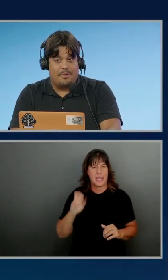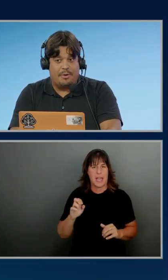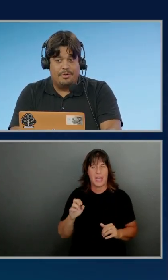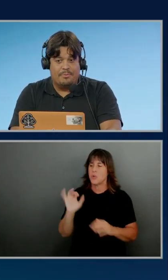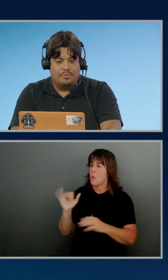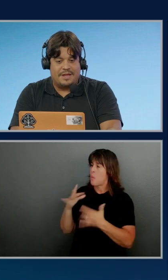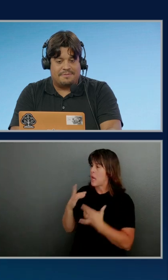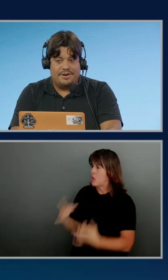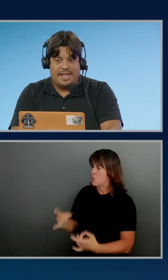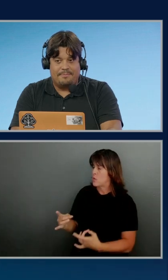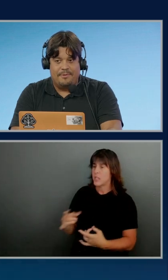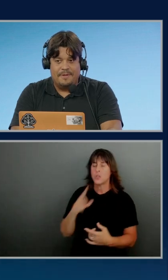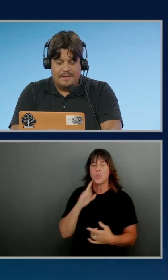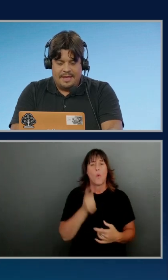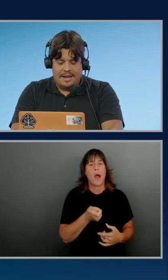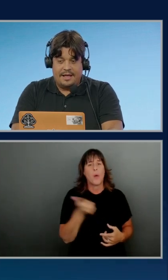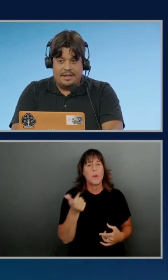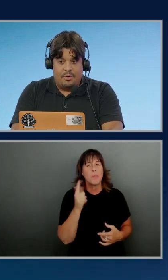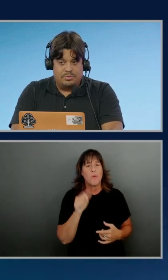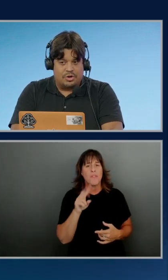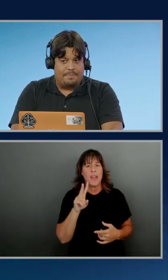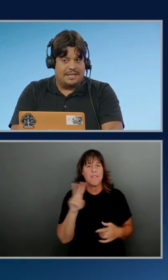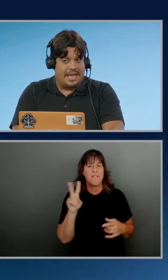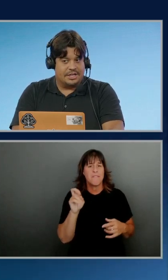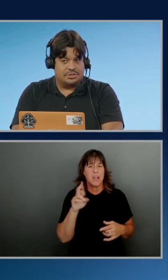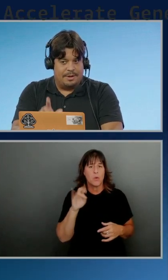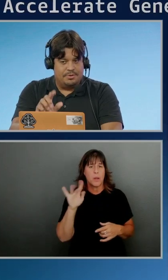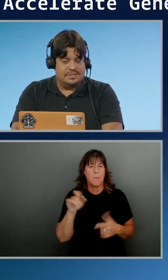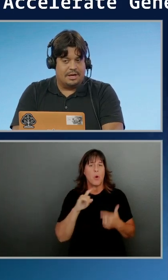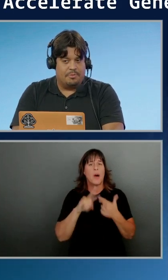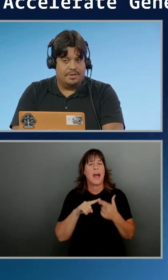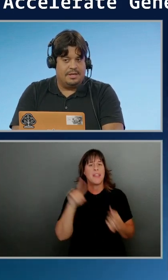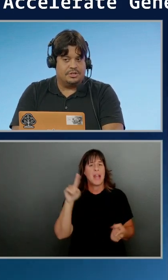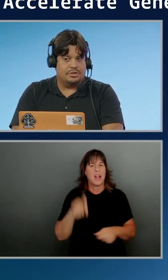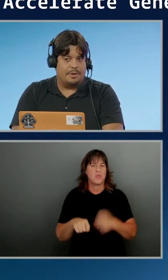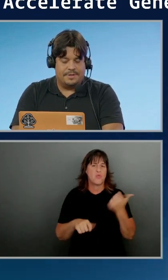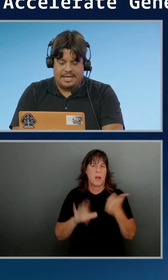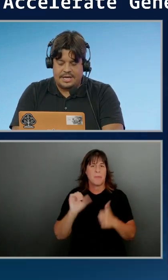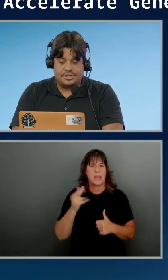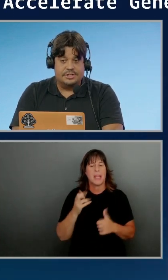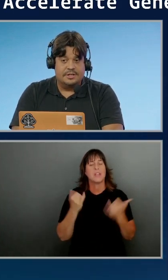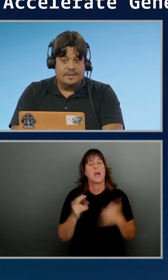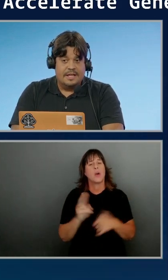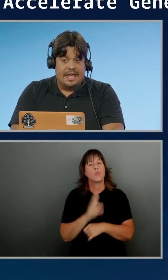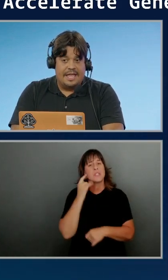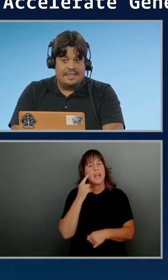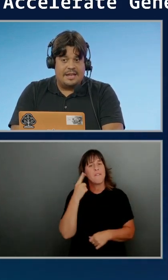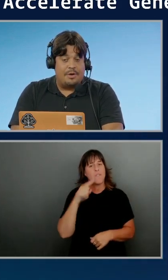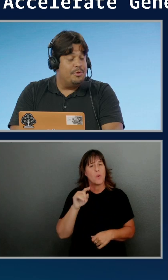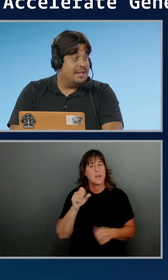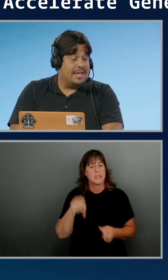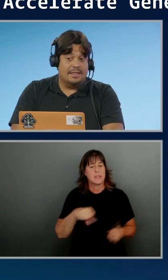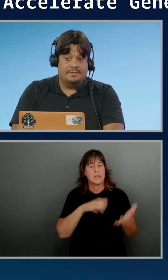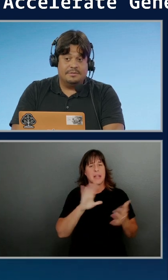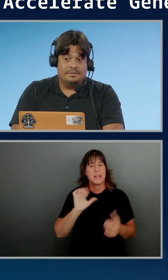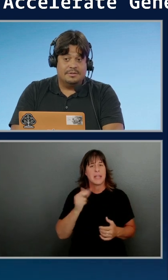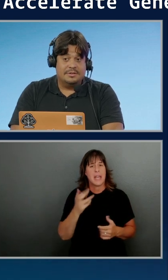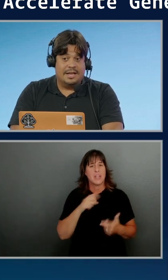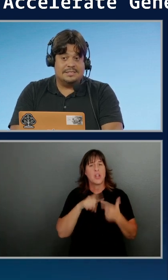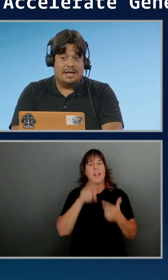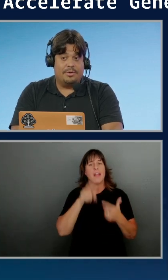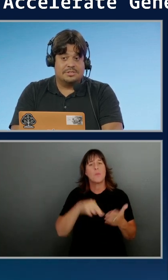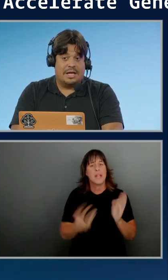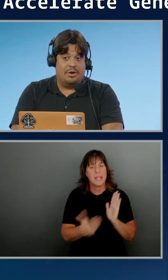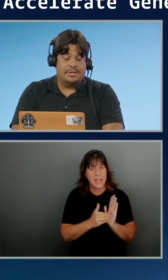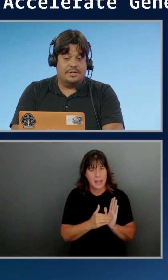So I'll remove that variable and I'll drop the cache. So I'm using a command here to drop the cache. And then I read again.